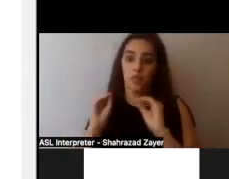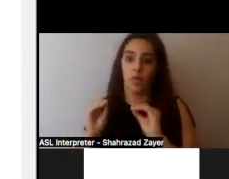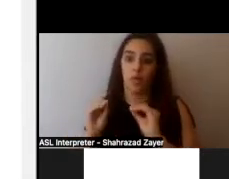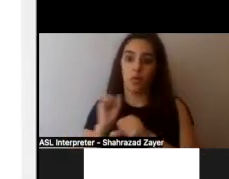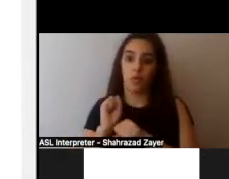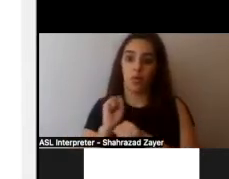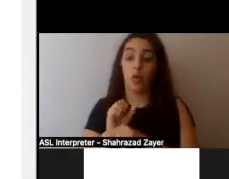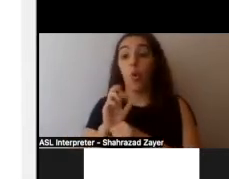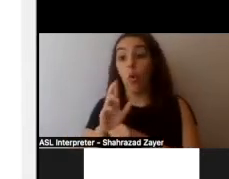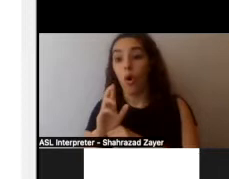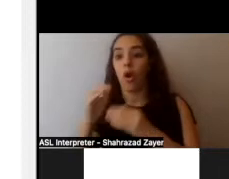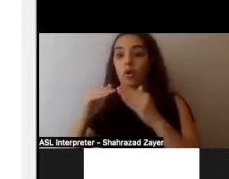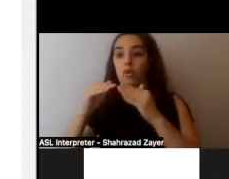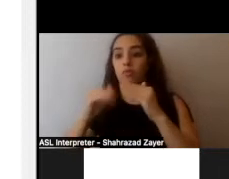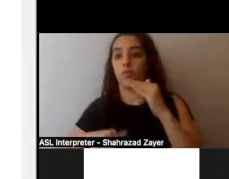wages.